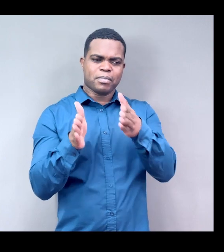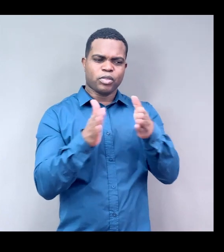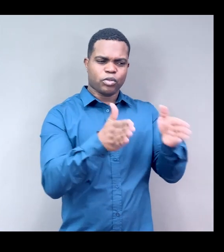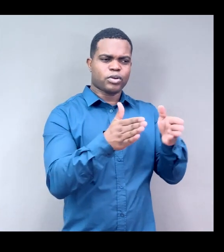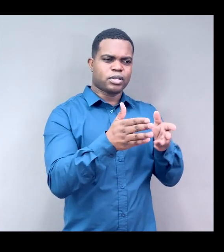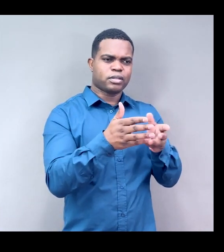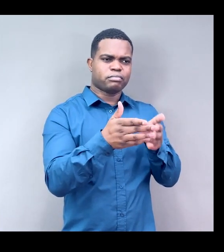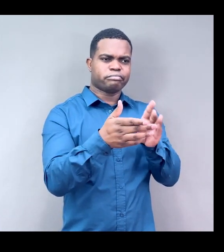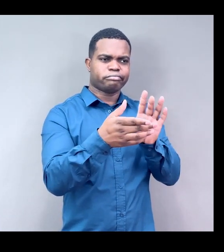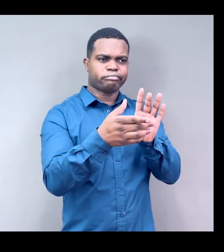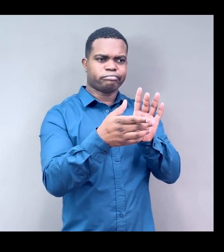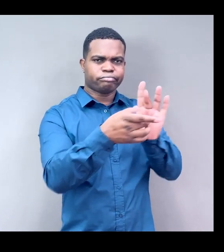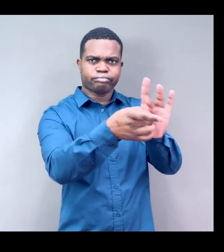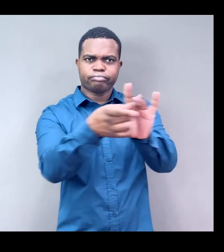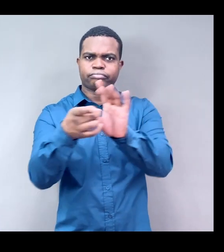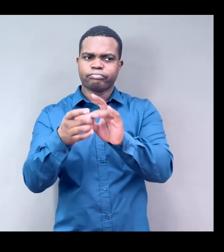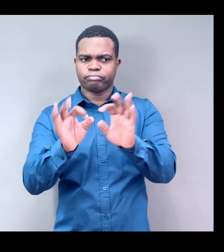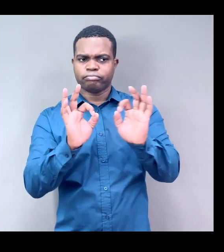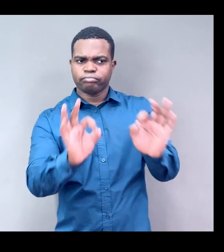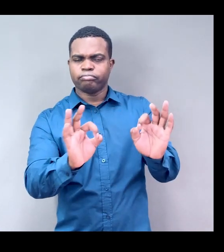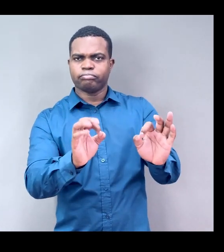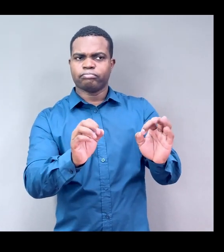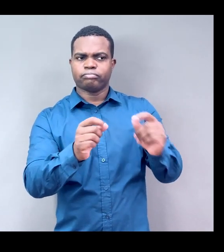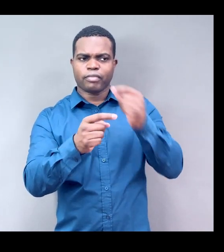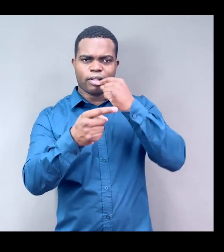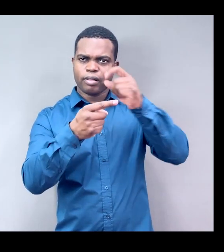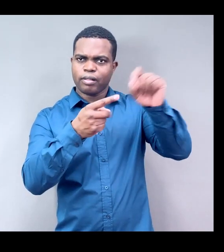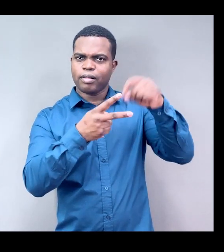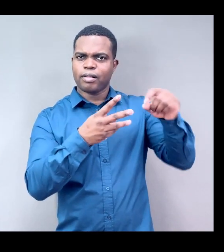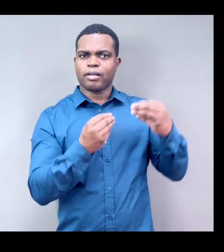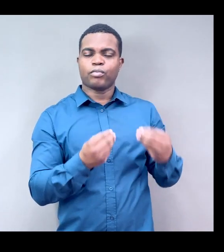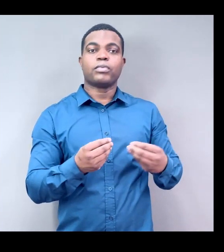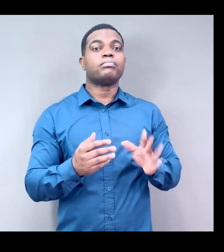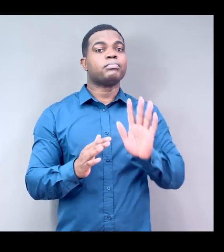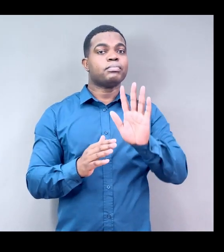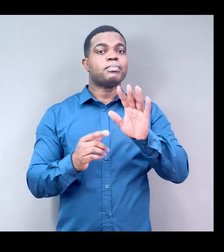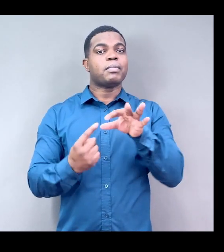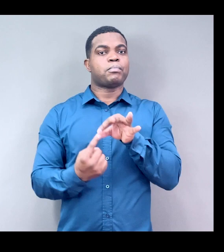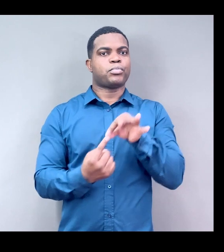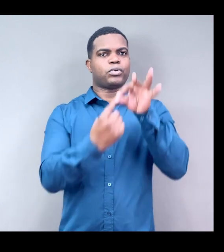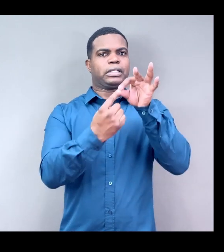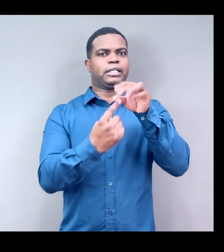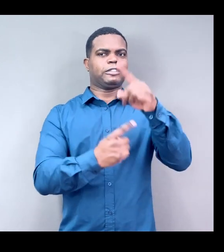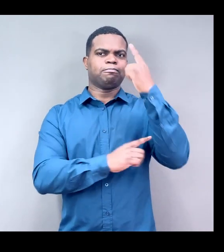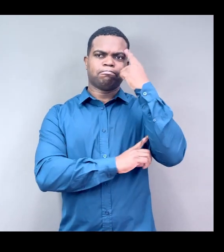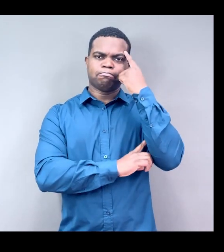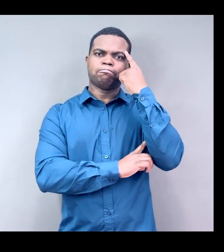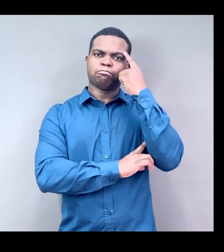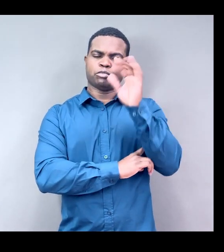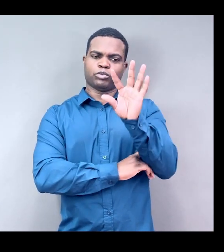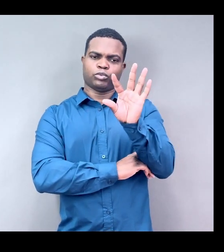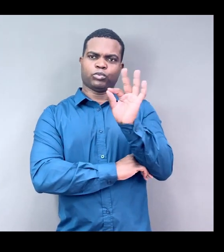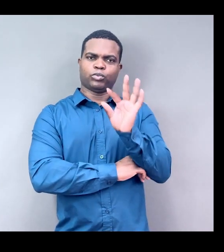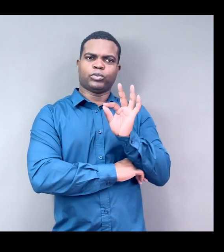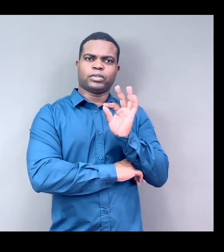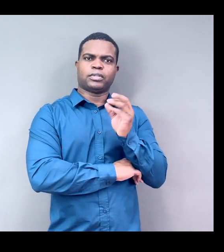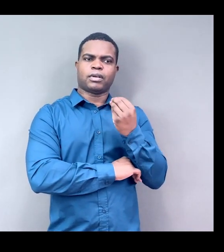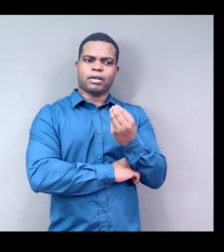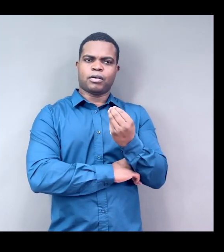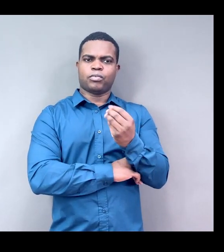methods. You need to choose appropriate engagement methods. So it is important to